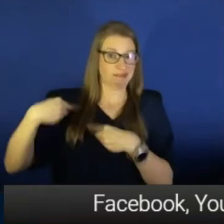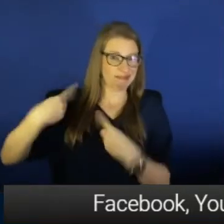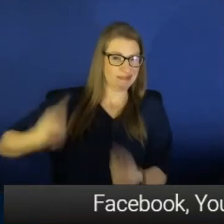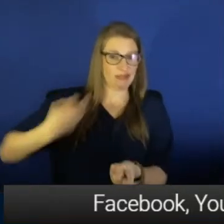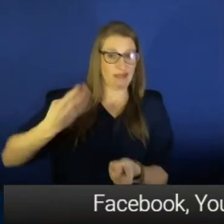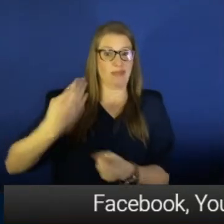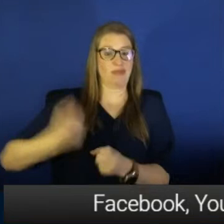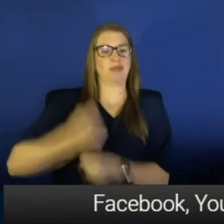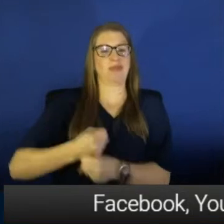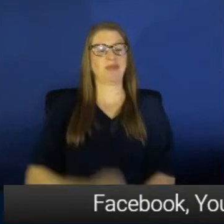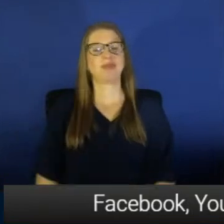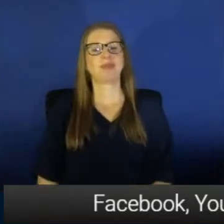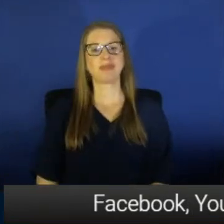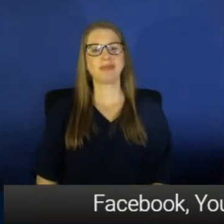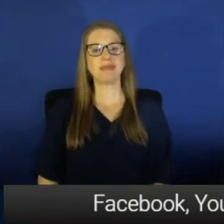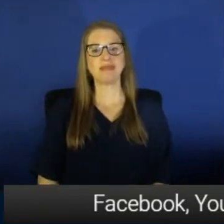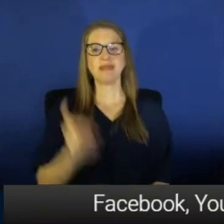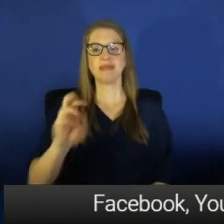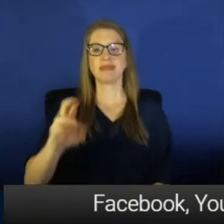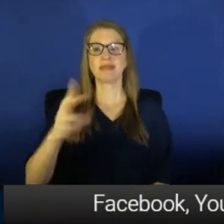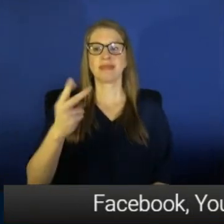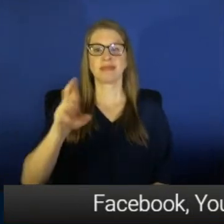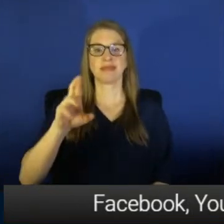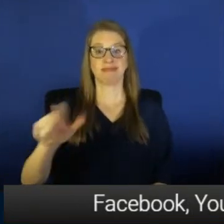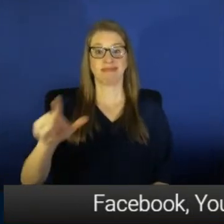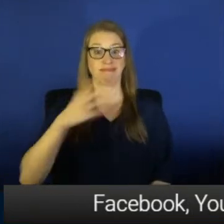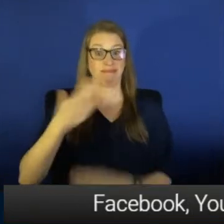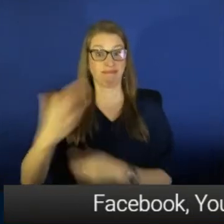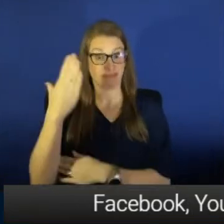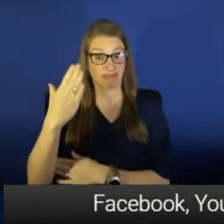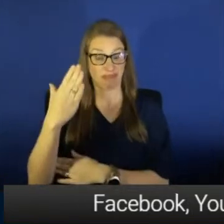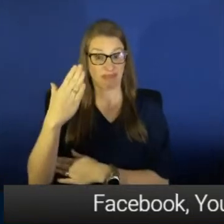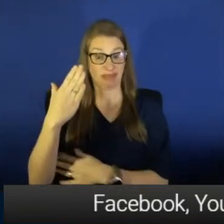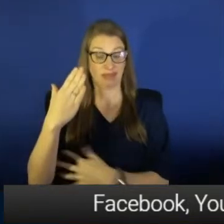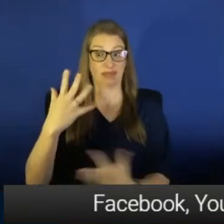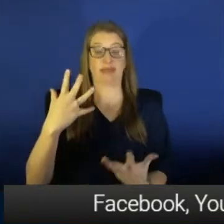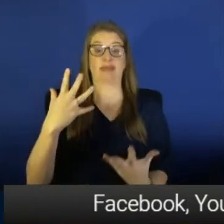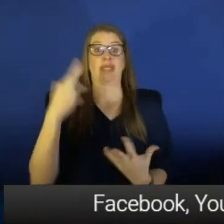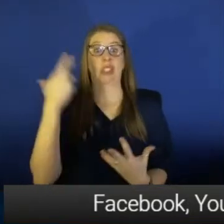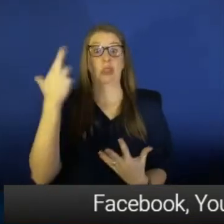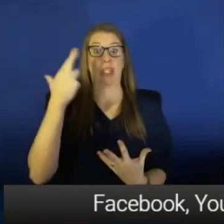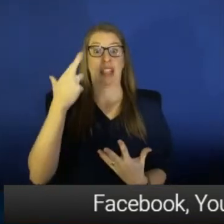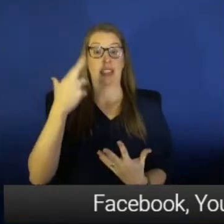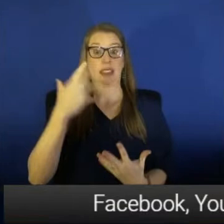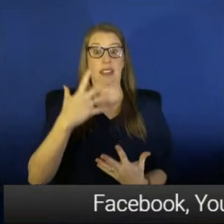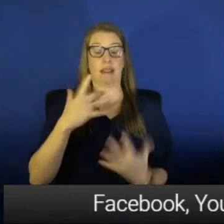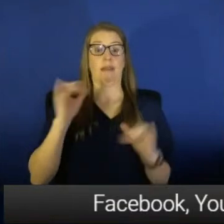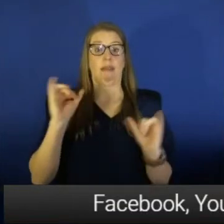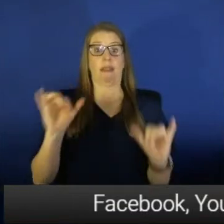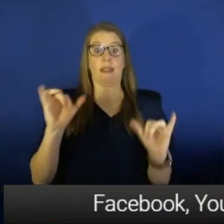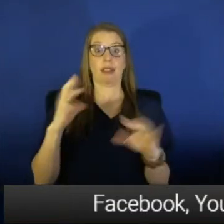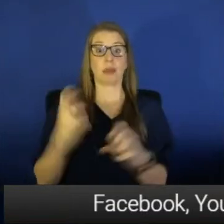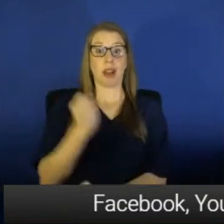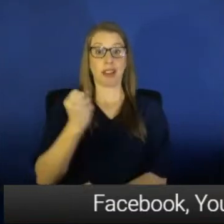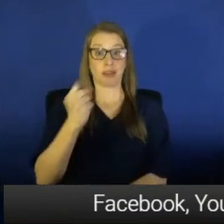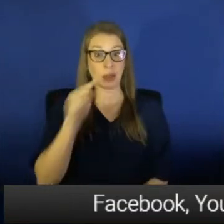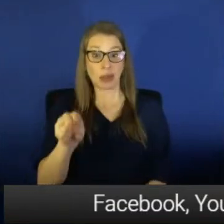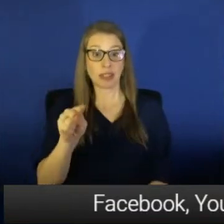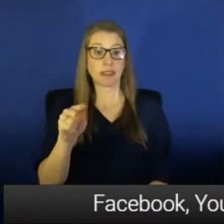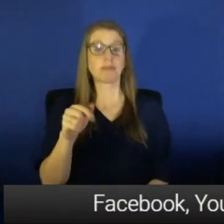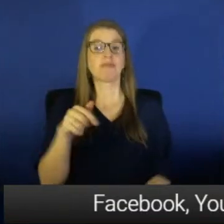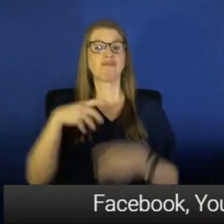Dr. Harrell, welcome this morning. Has it sunk in for you? Thank you. I think the parade